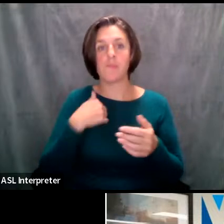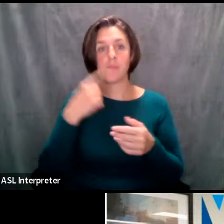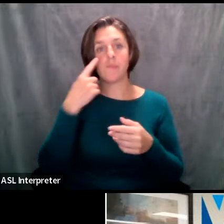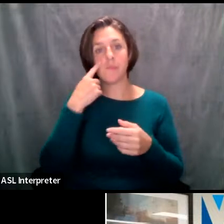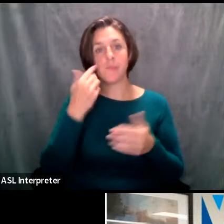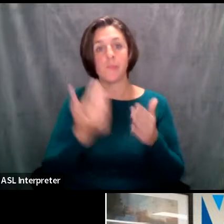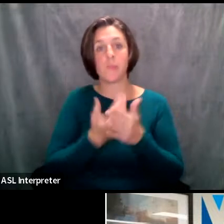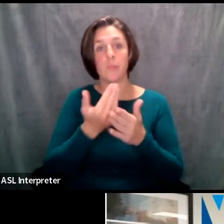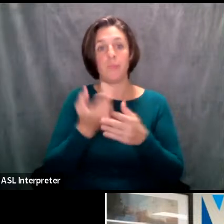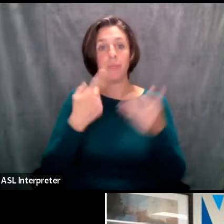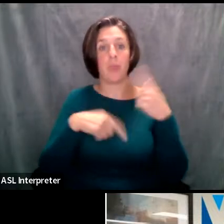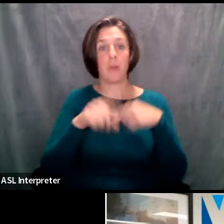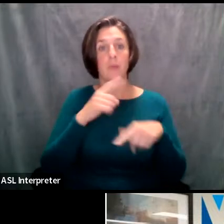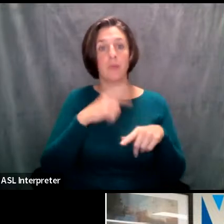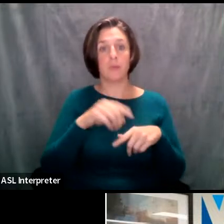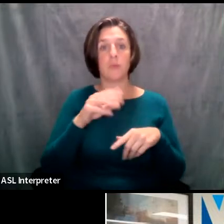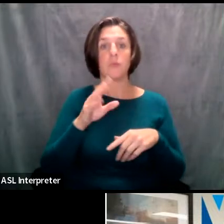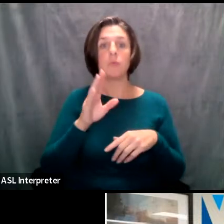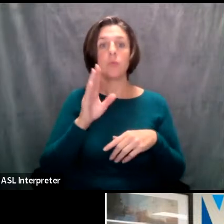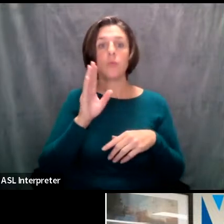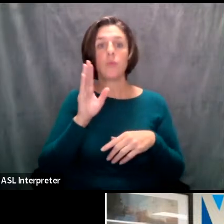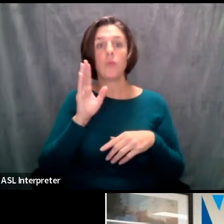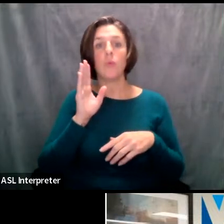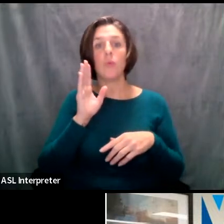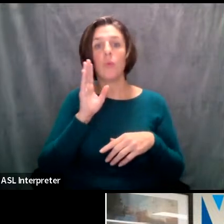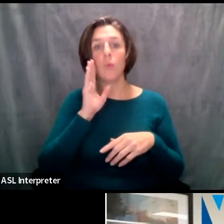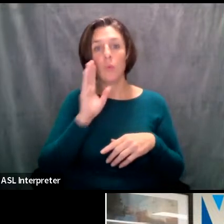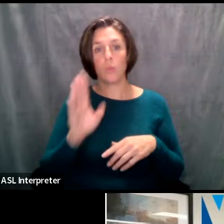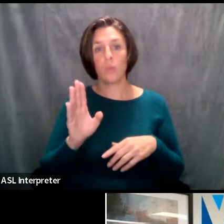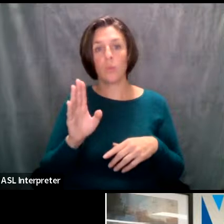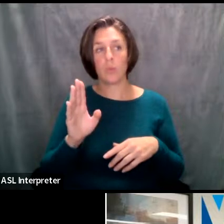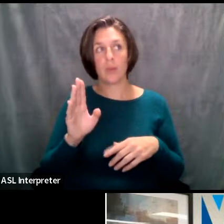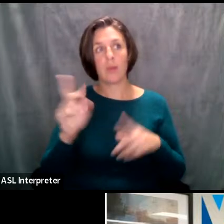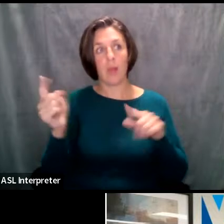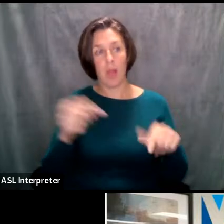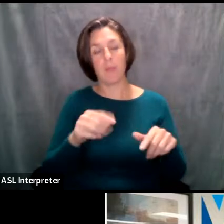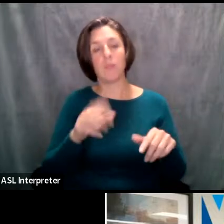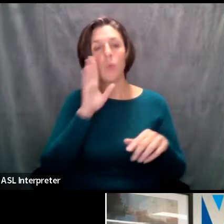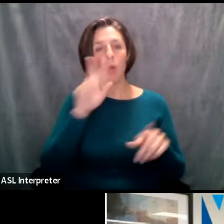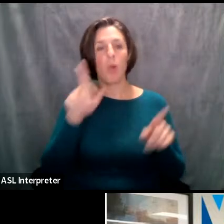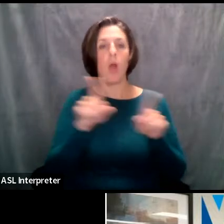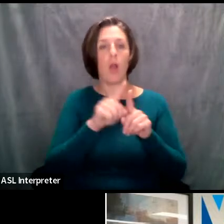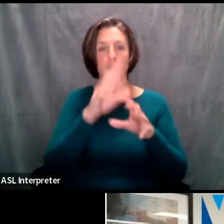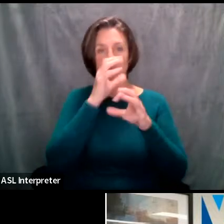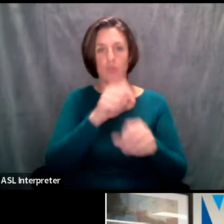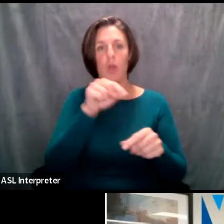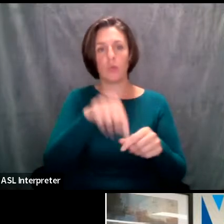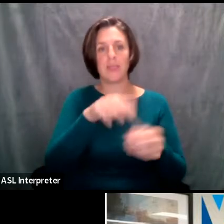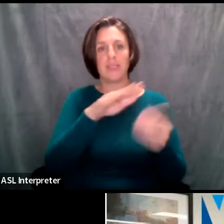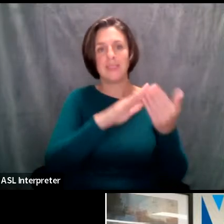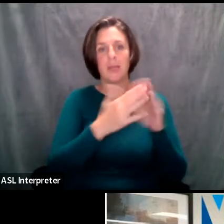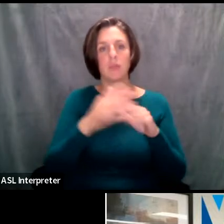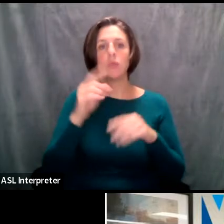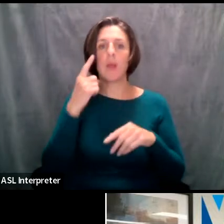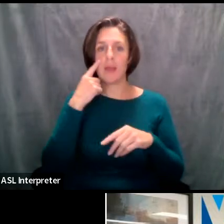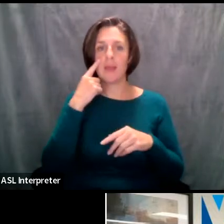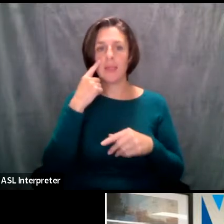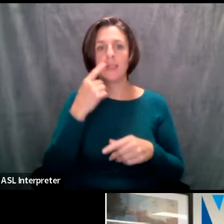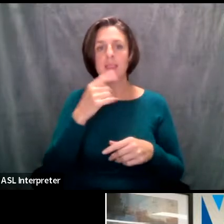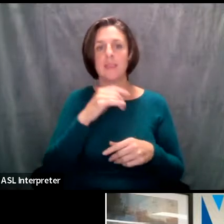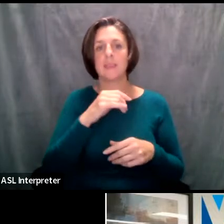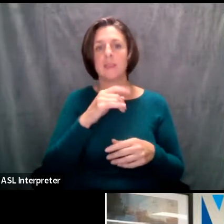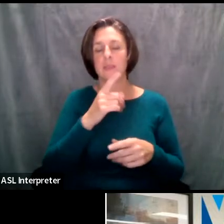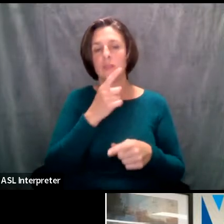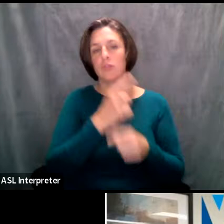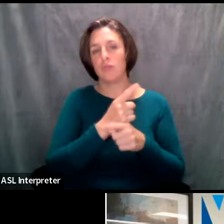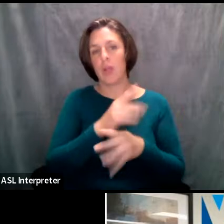newcomers who will be coming will also be drawn to this neighborhood. So I think it's the right option. I